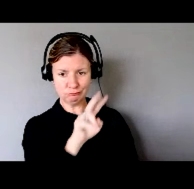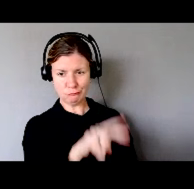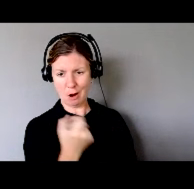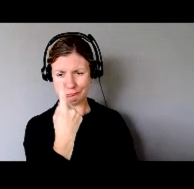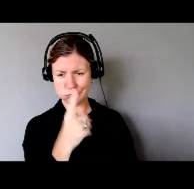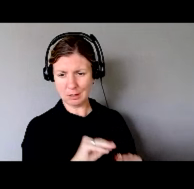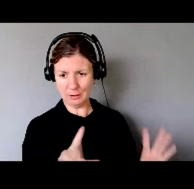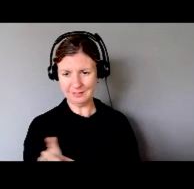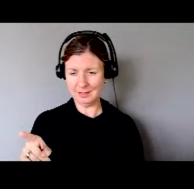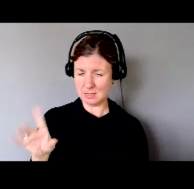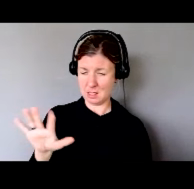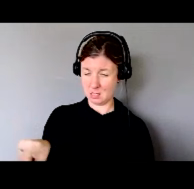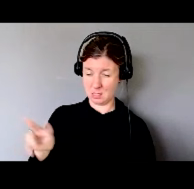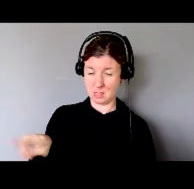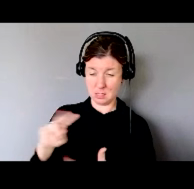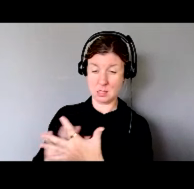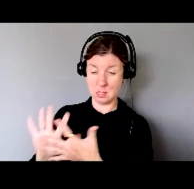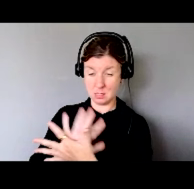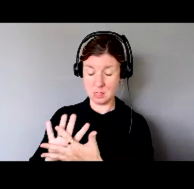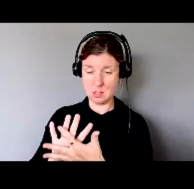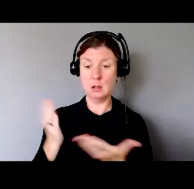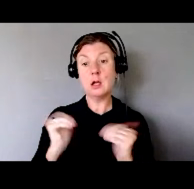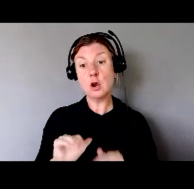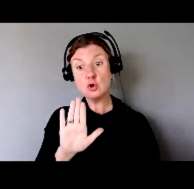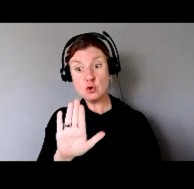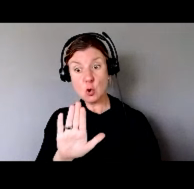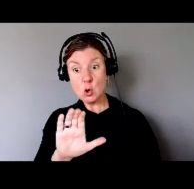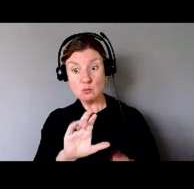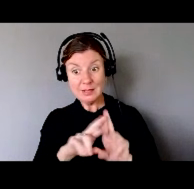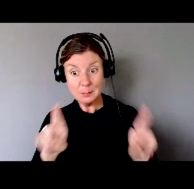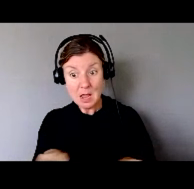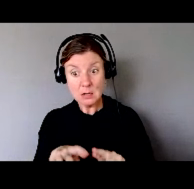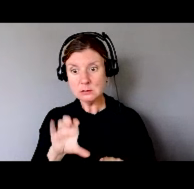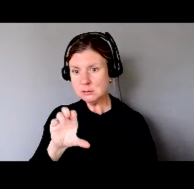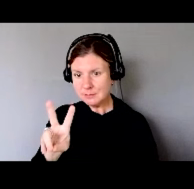Make sure your CV is up to date and demonstrates the requirements.